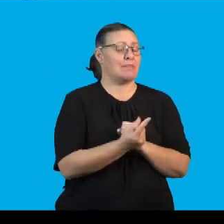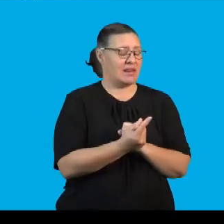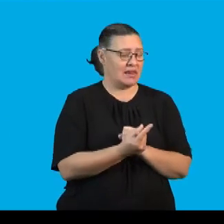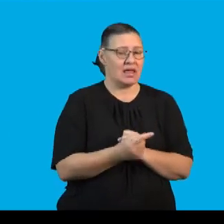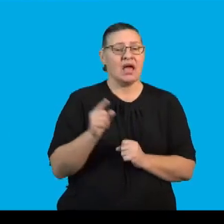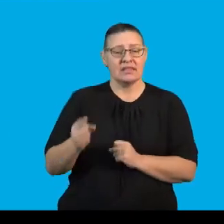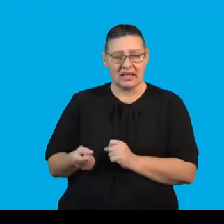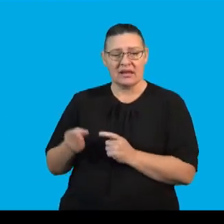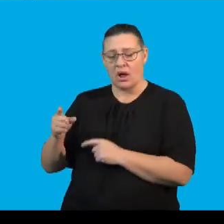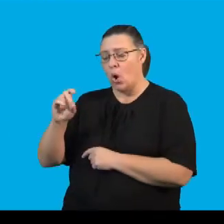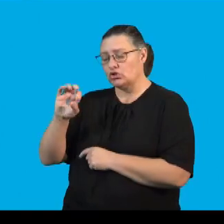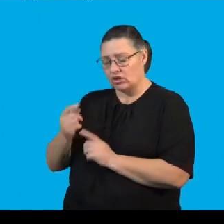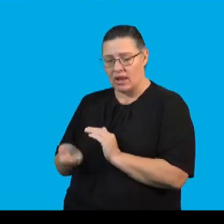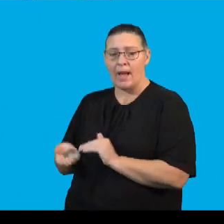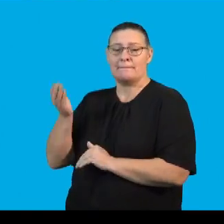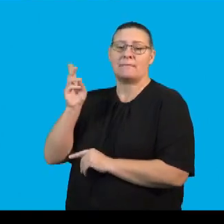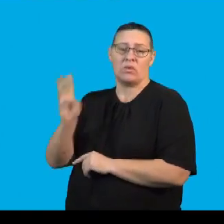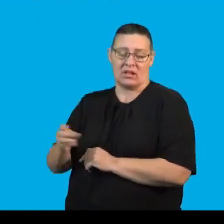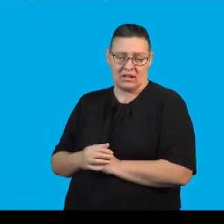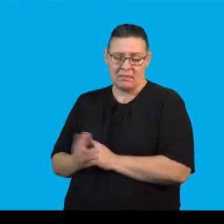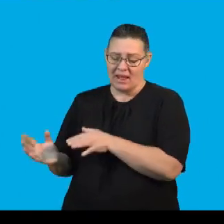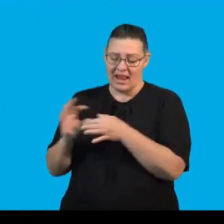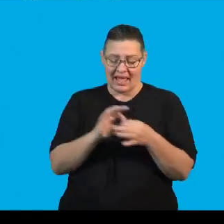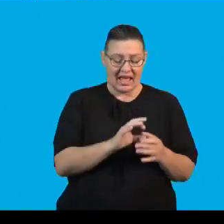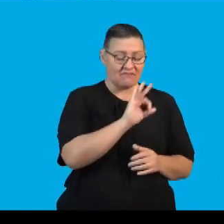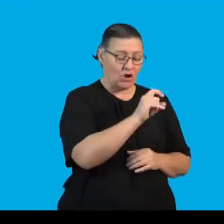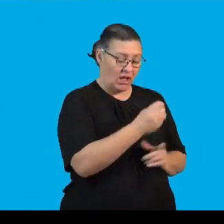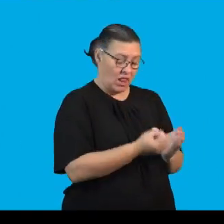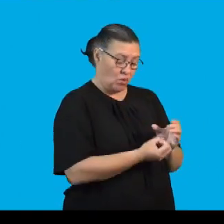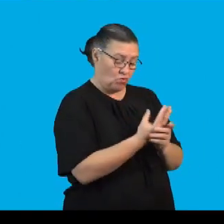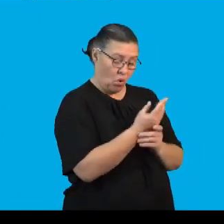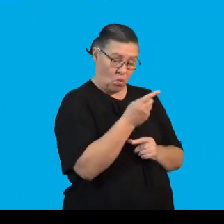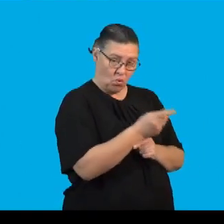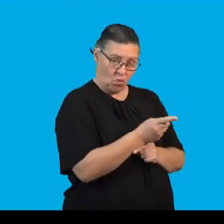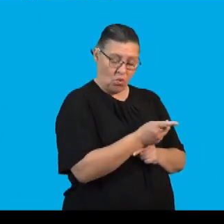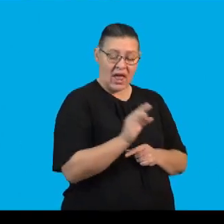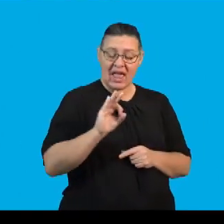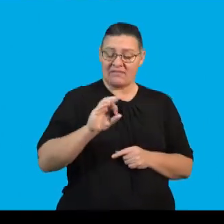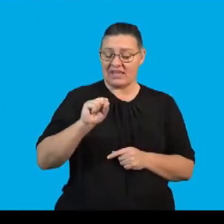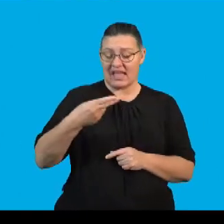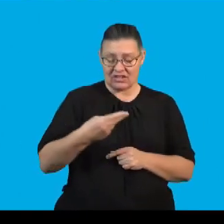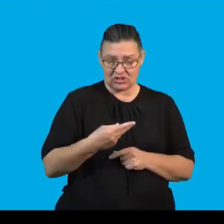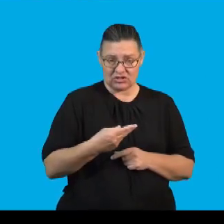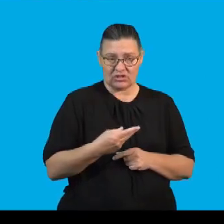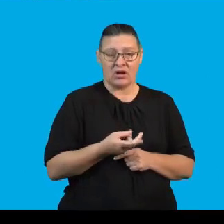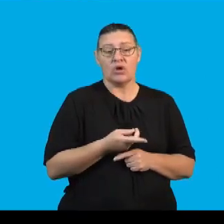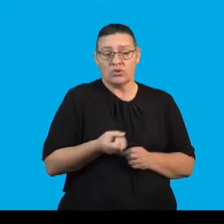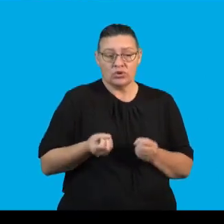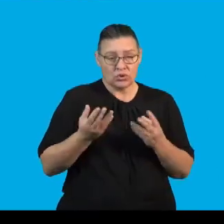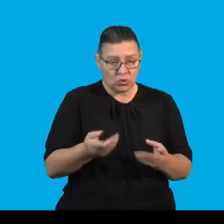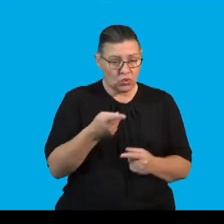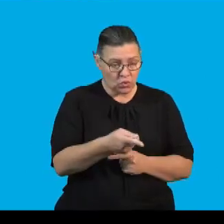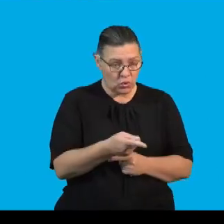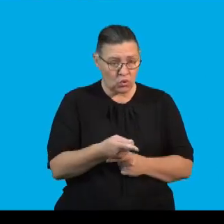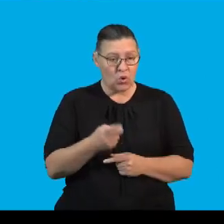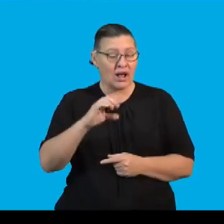development, which causes an increase in estrogen. Let's look at the link. So if the follicle is growing, FSH secreted